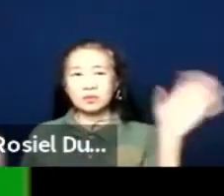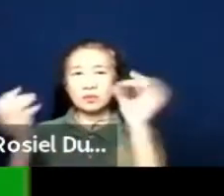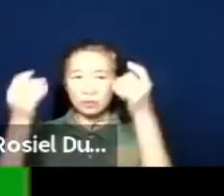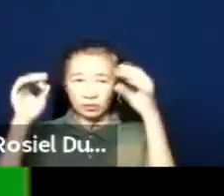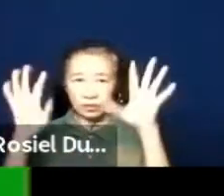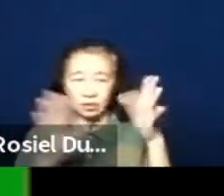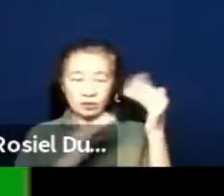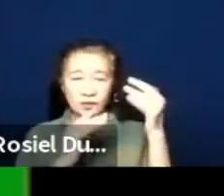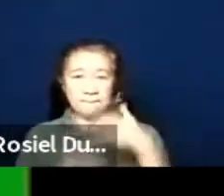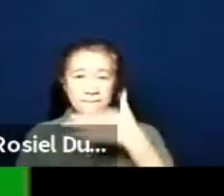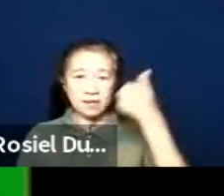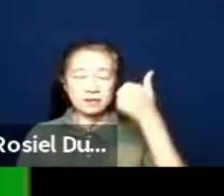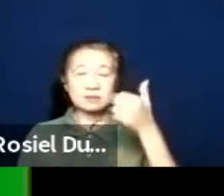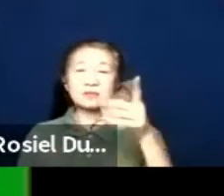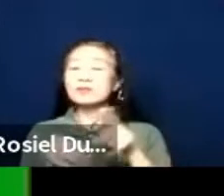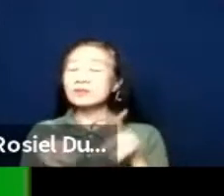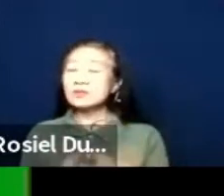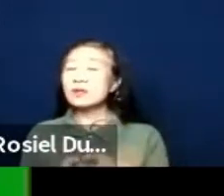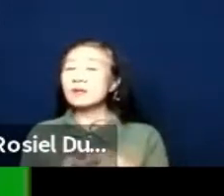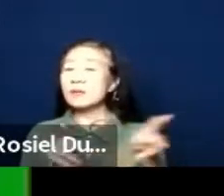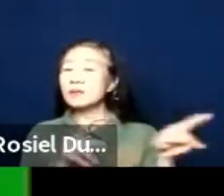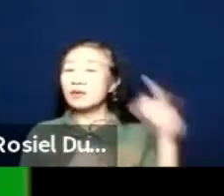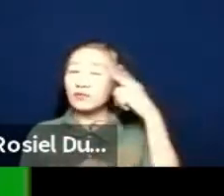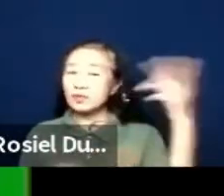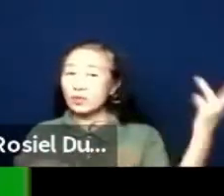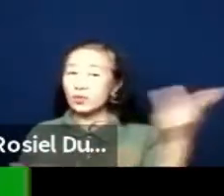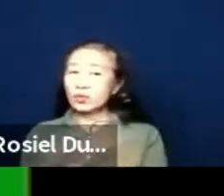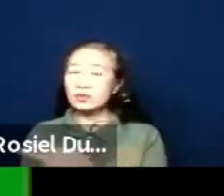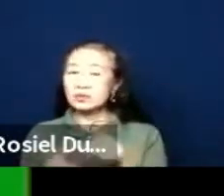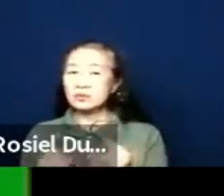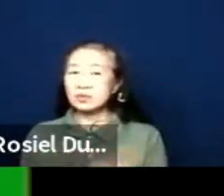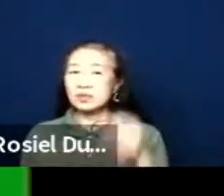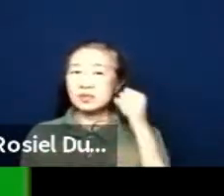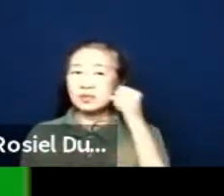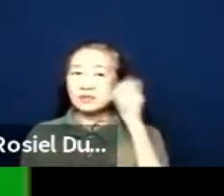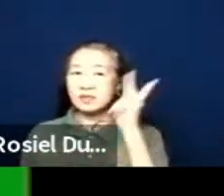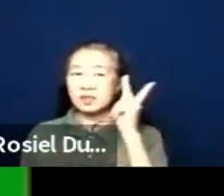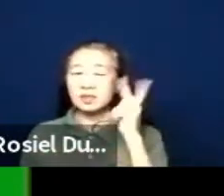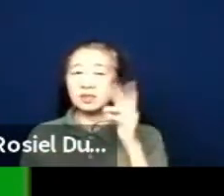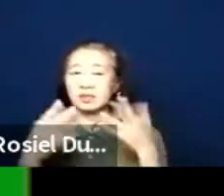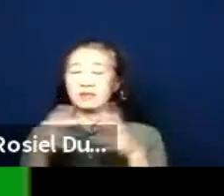for the best as long as you are prepared for the worst by Stephen King. Thank you very much.